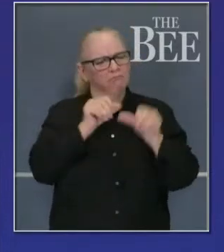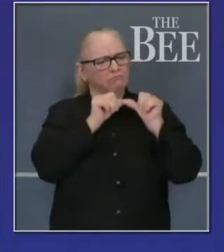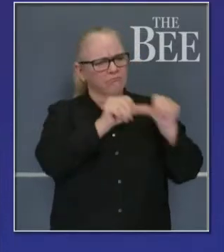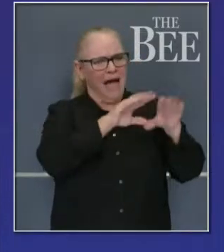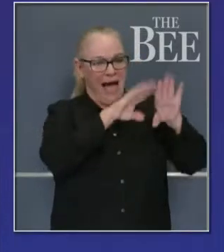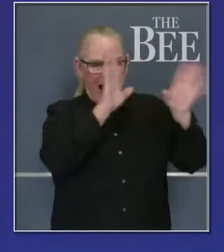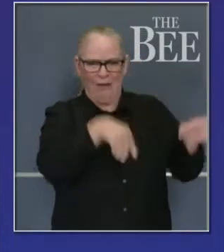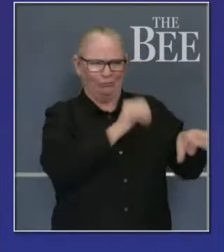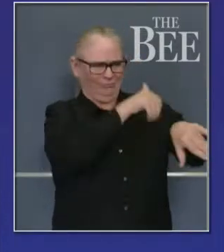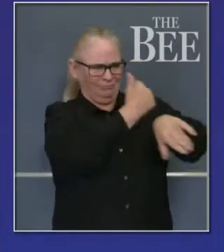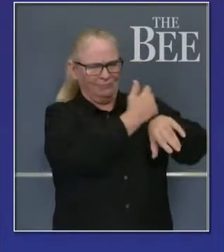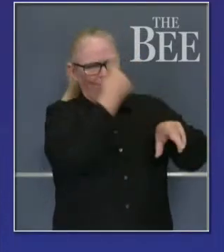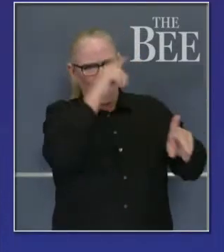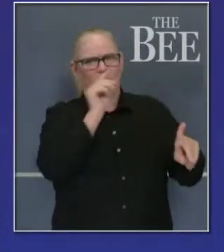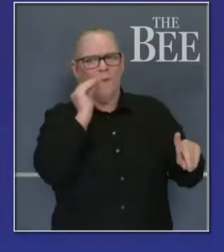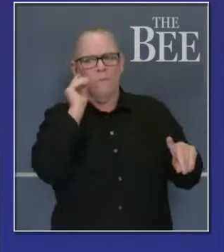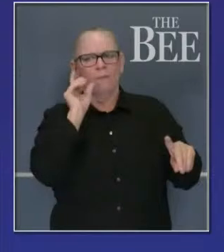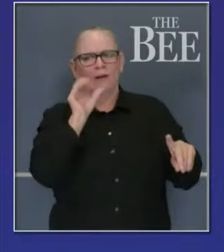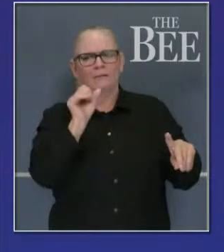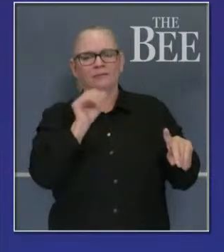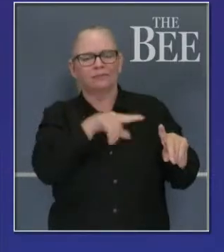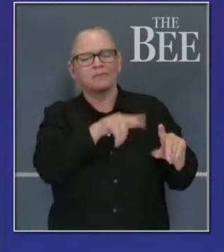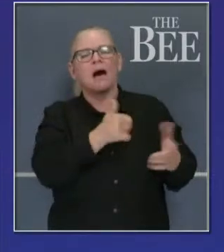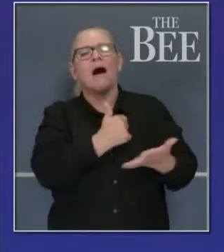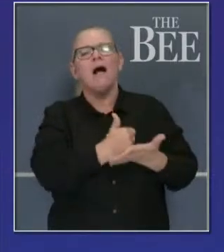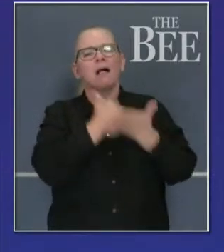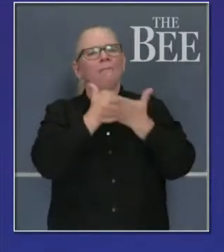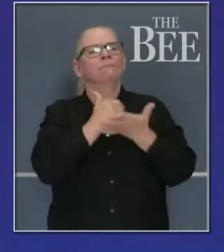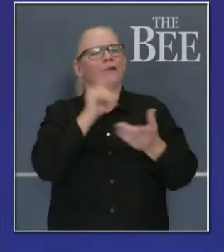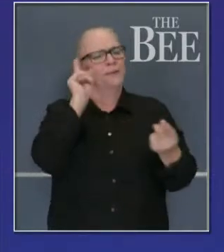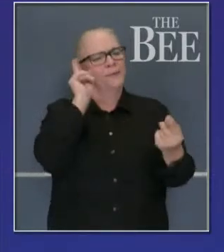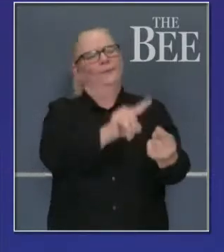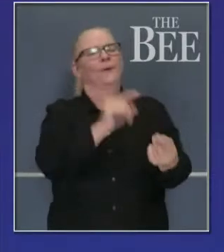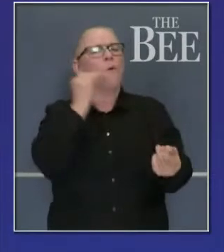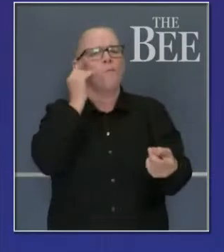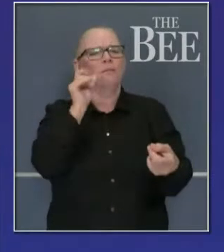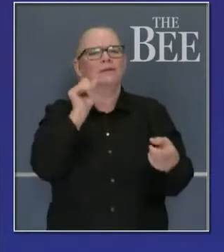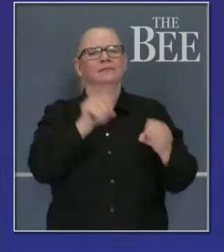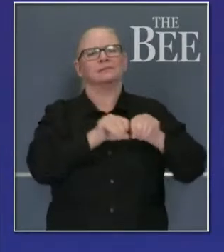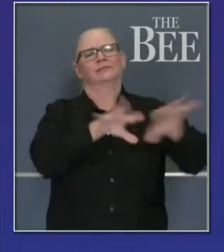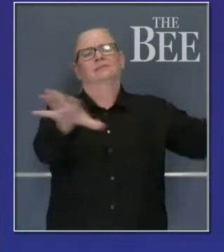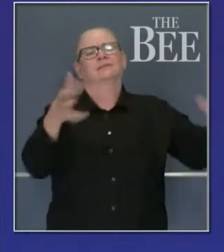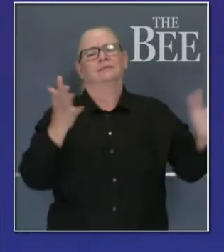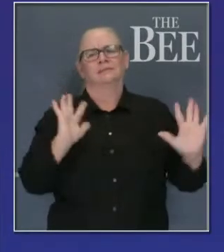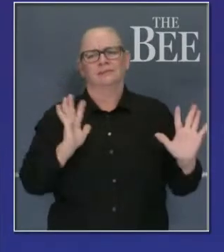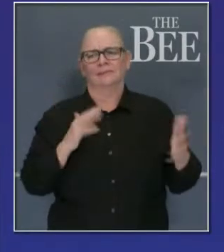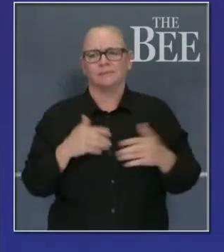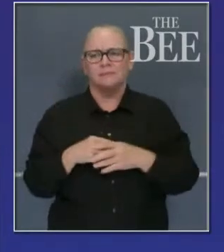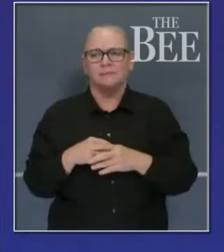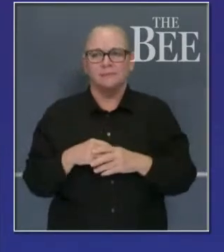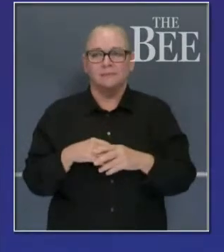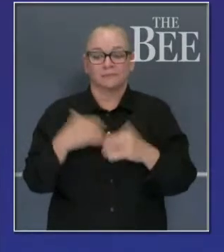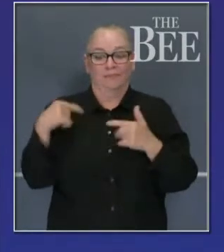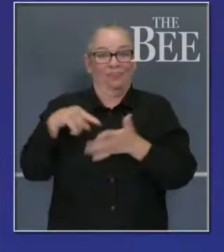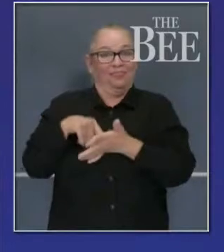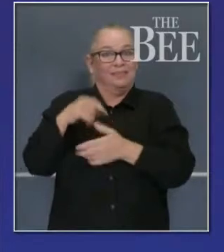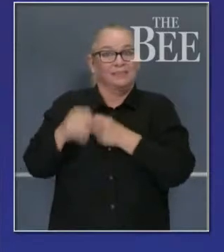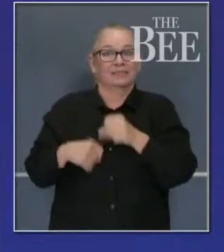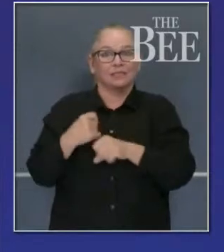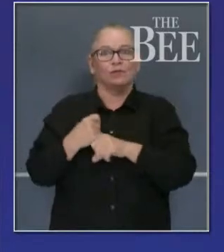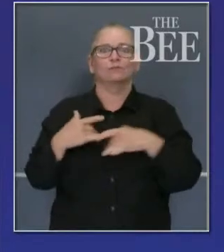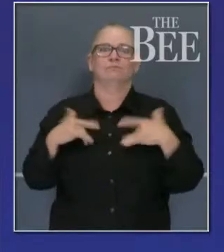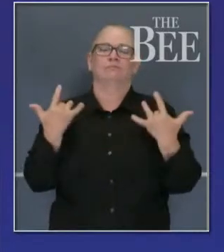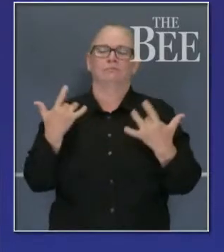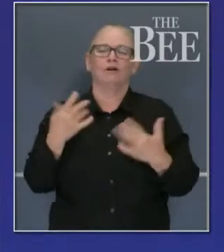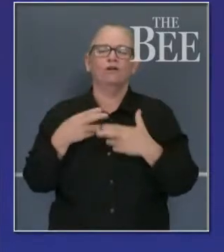of homelessness. And as a construct, we were able to advance this year an effort we refer to as Project